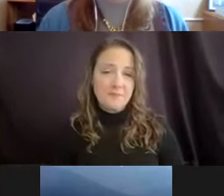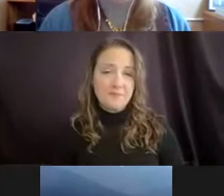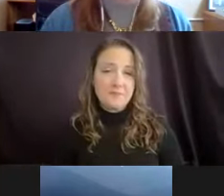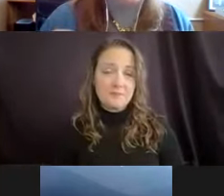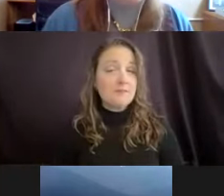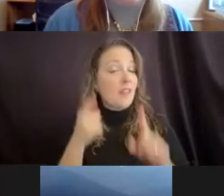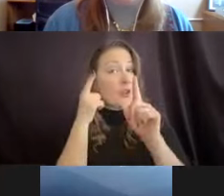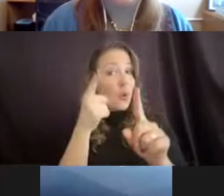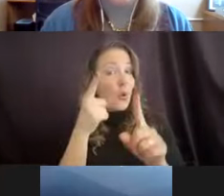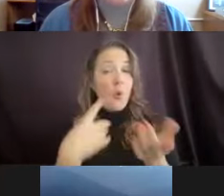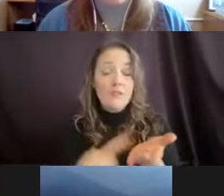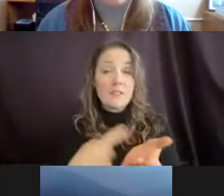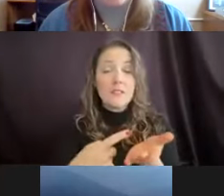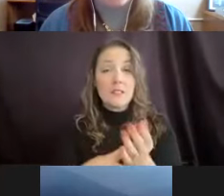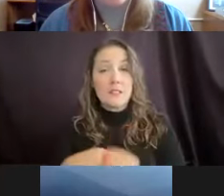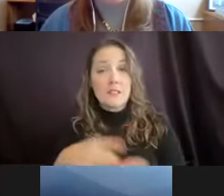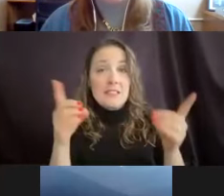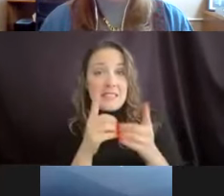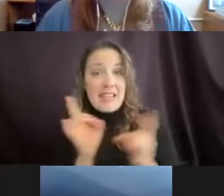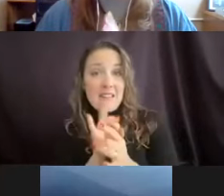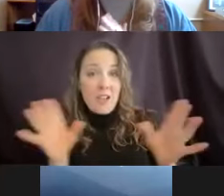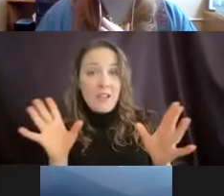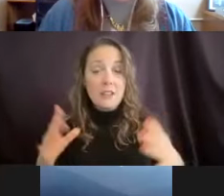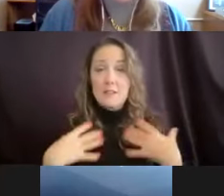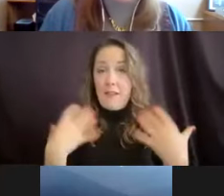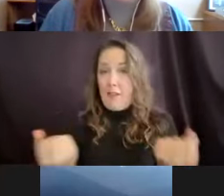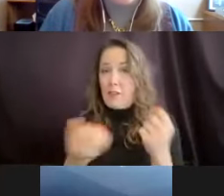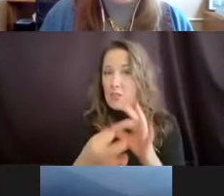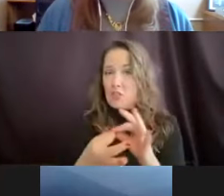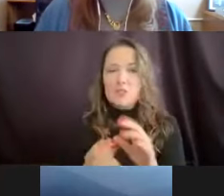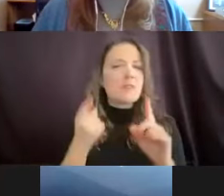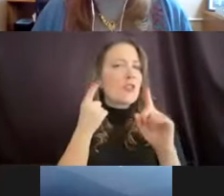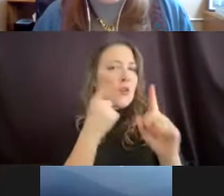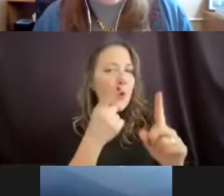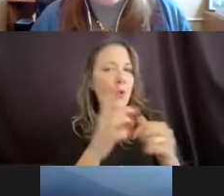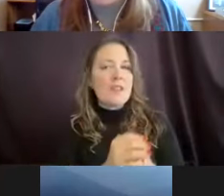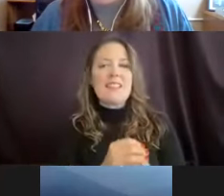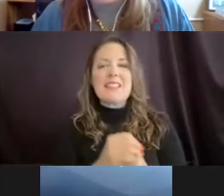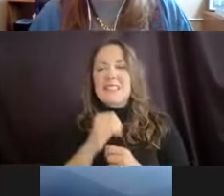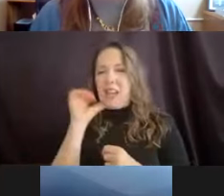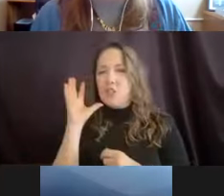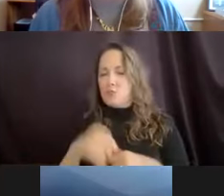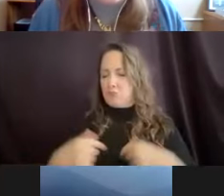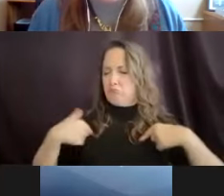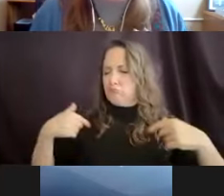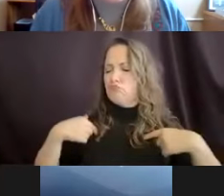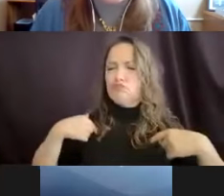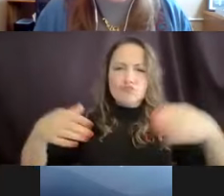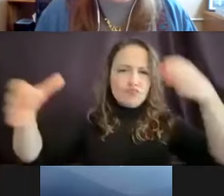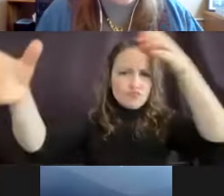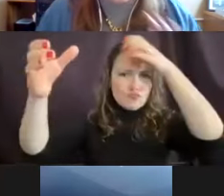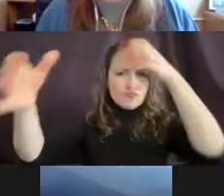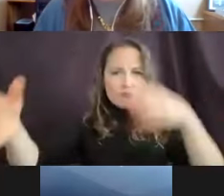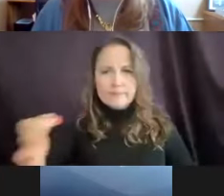dating violence and healthy relationships with young people is not to assert ourselves as experts. The goal is not to